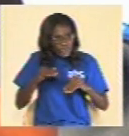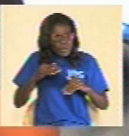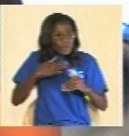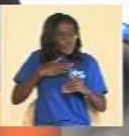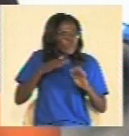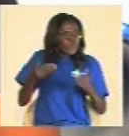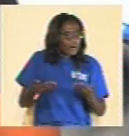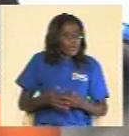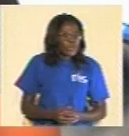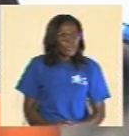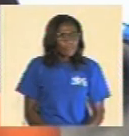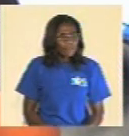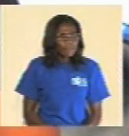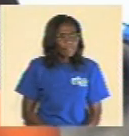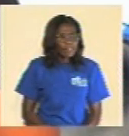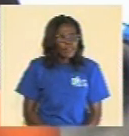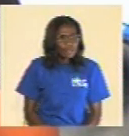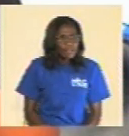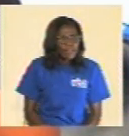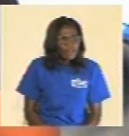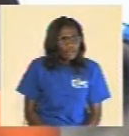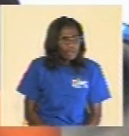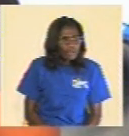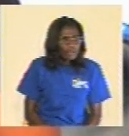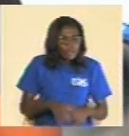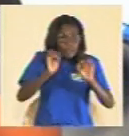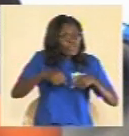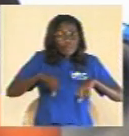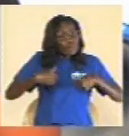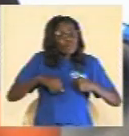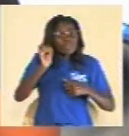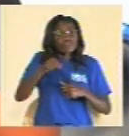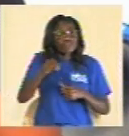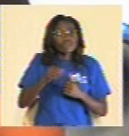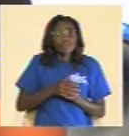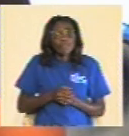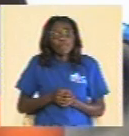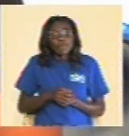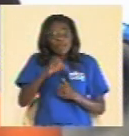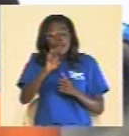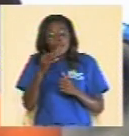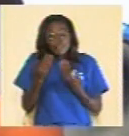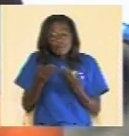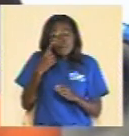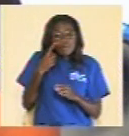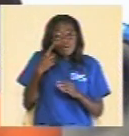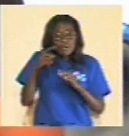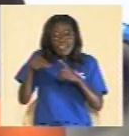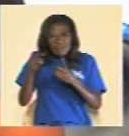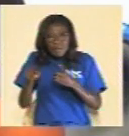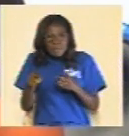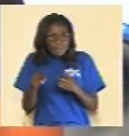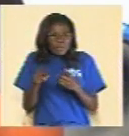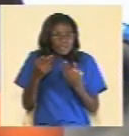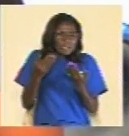Leprosy is treatable. Okay. Leprosy can be treated. Okay. And when you see these signs, you go to the